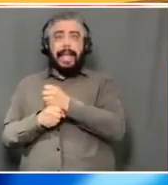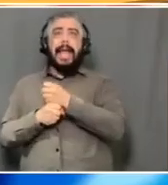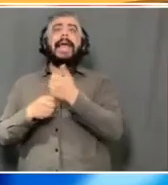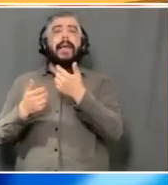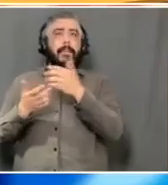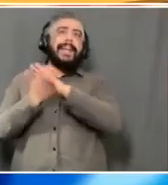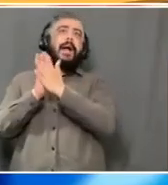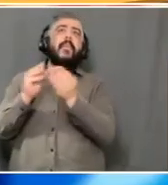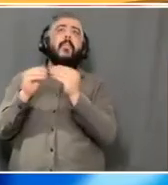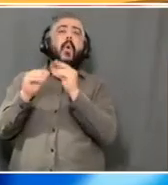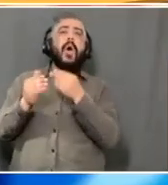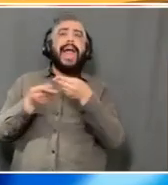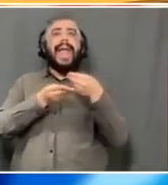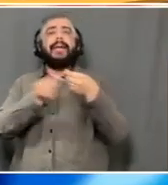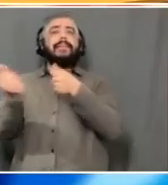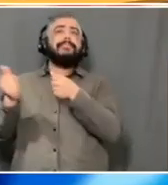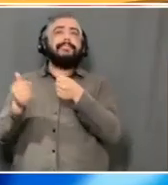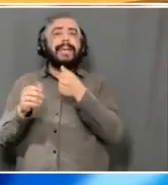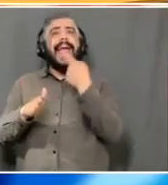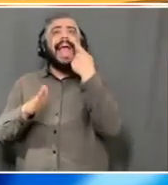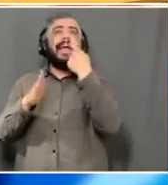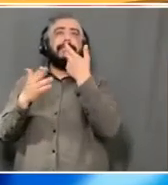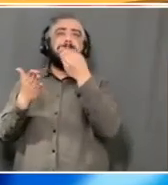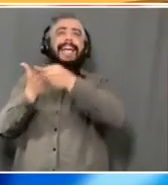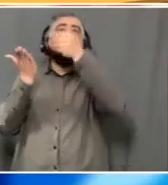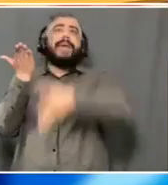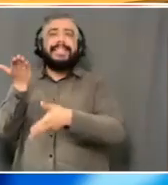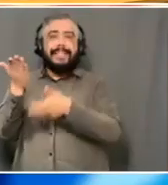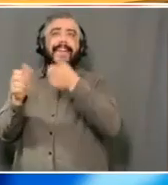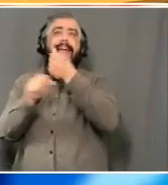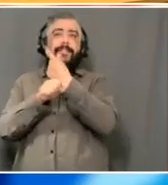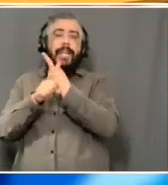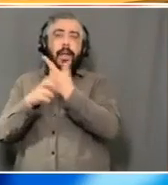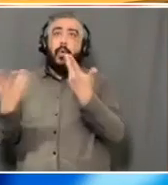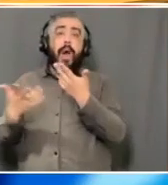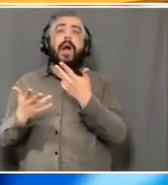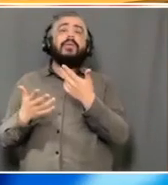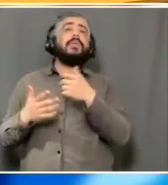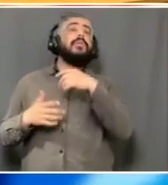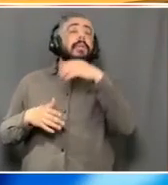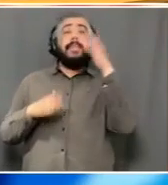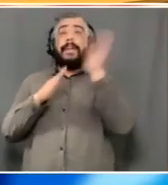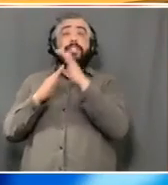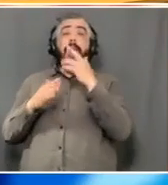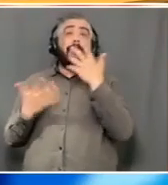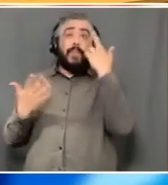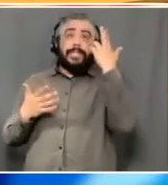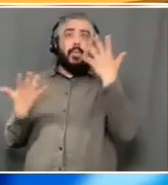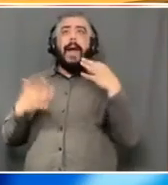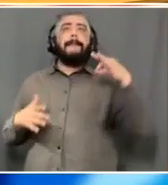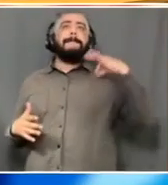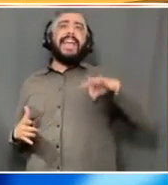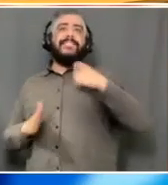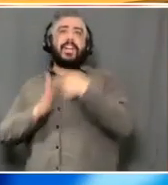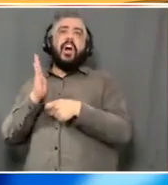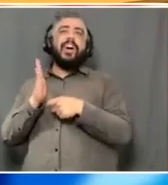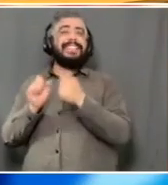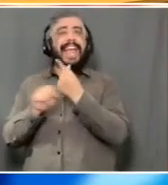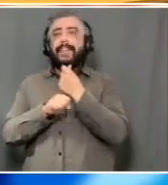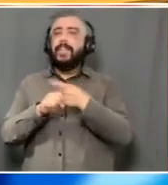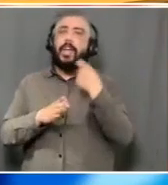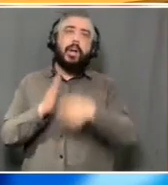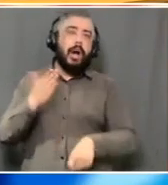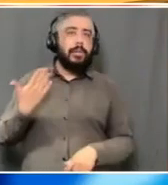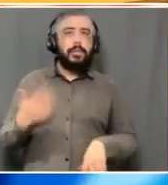The biggest example of that are benefit costs. So benefit costs go up each year. The cost of the premiums